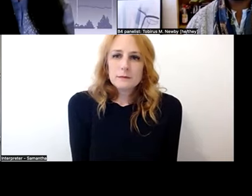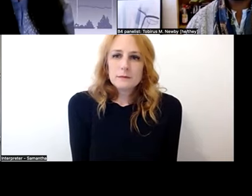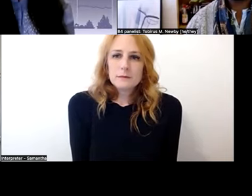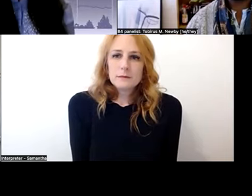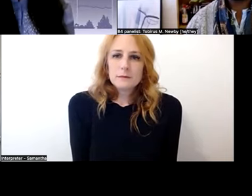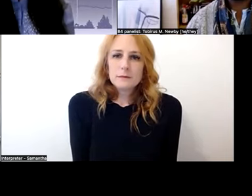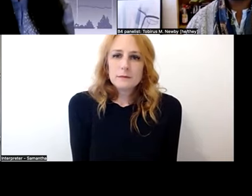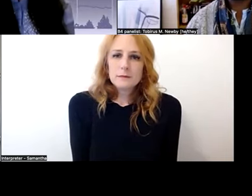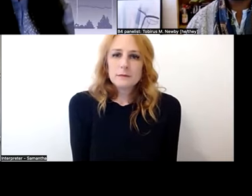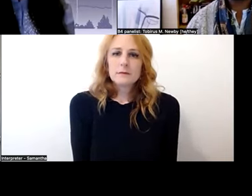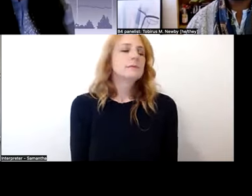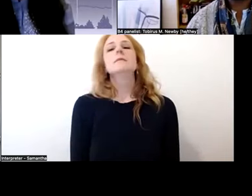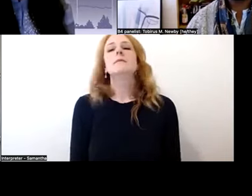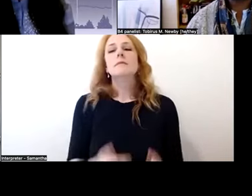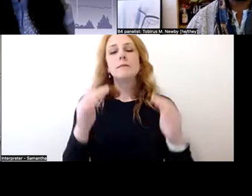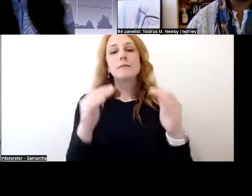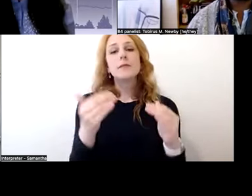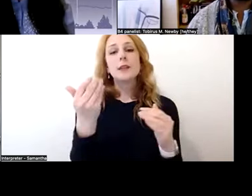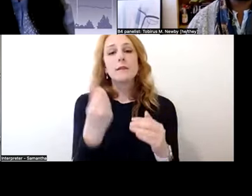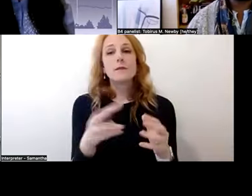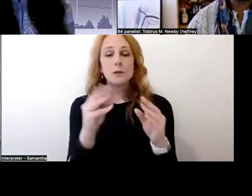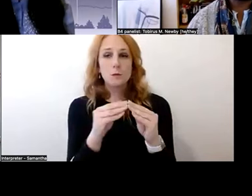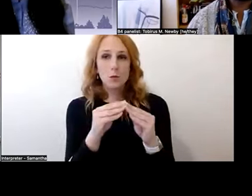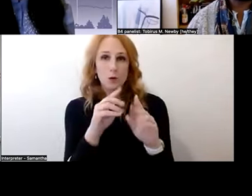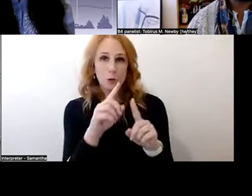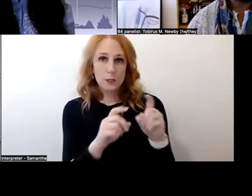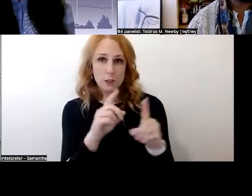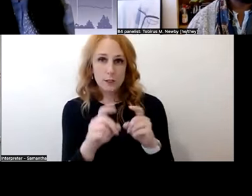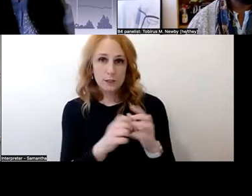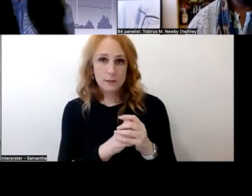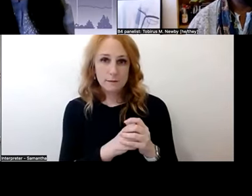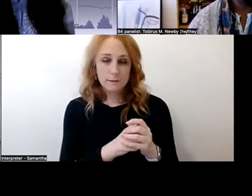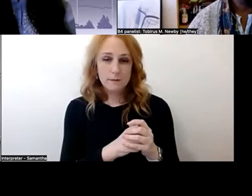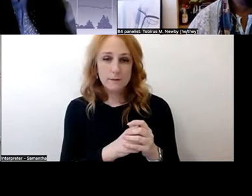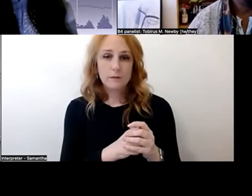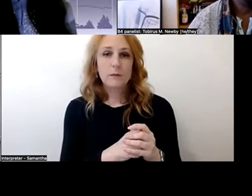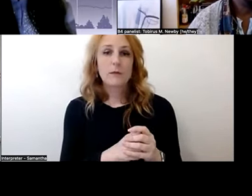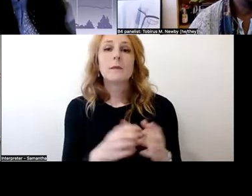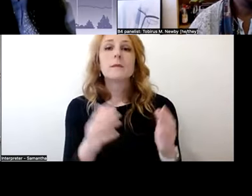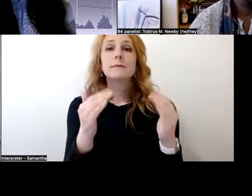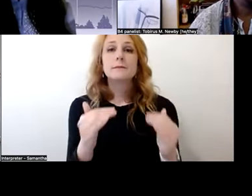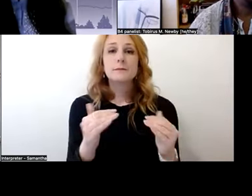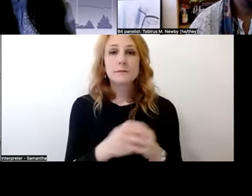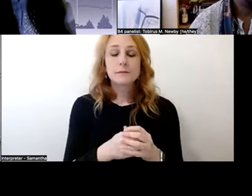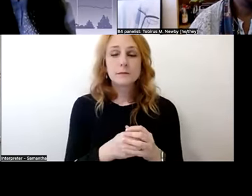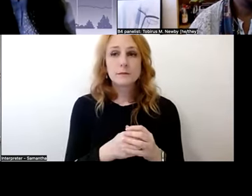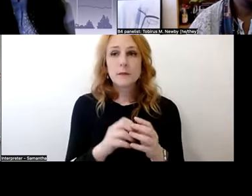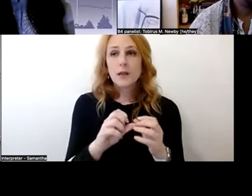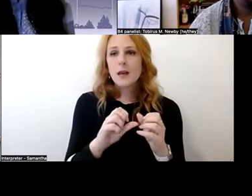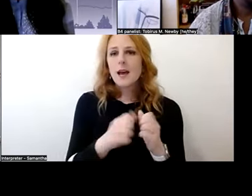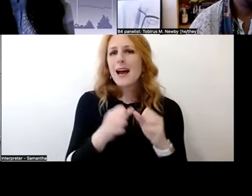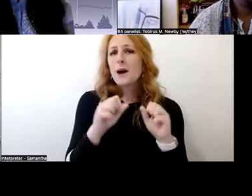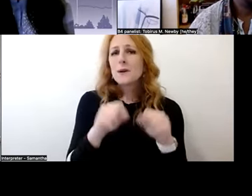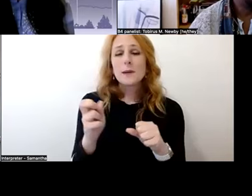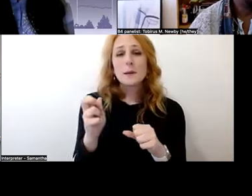Great. I want to move us, I know we have a few more questions. So for our next one, how can we return to